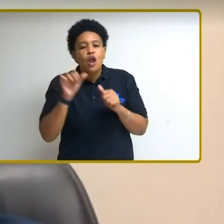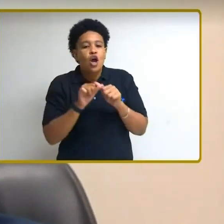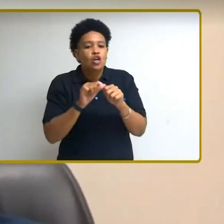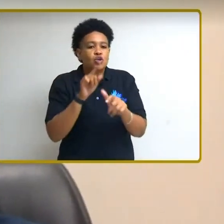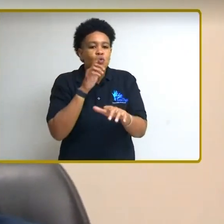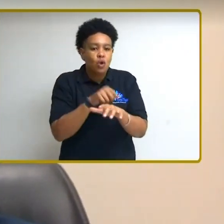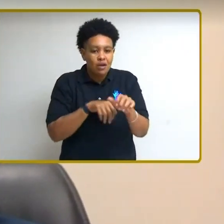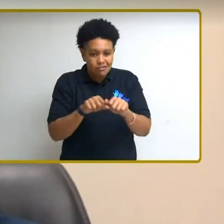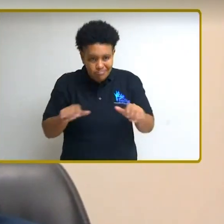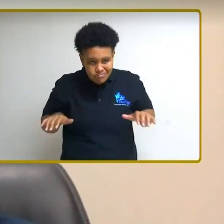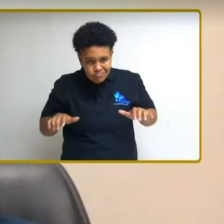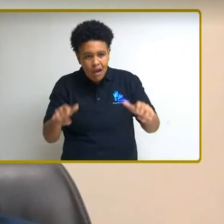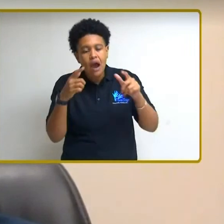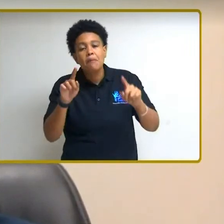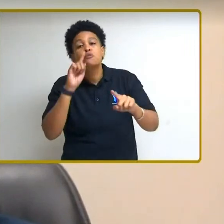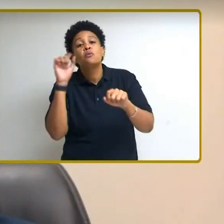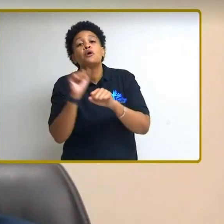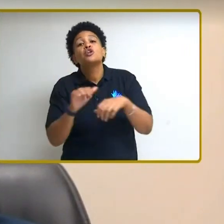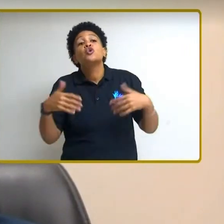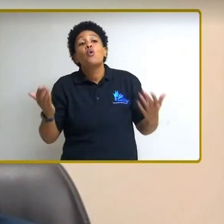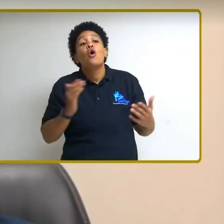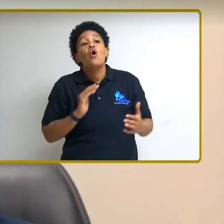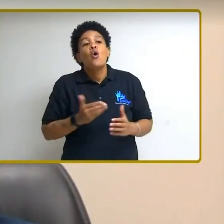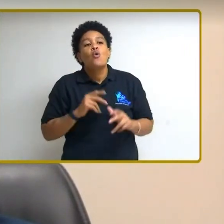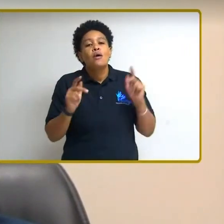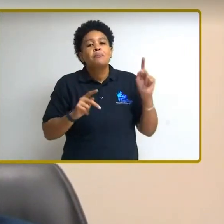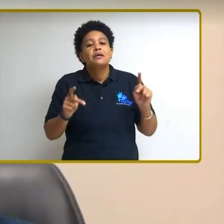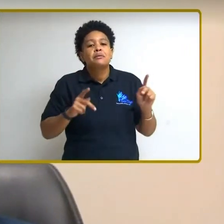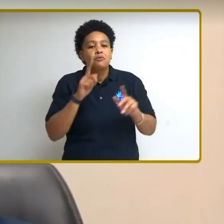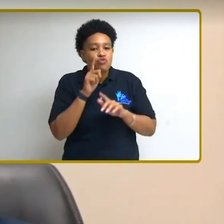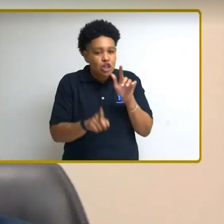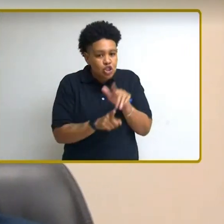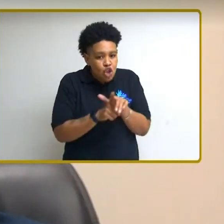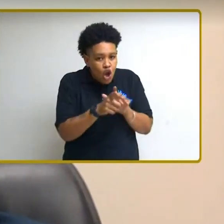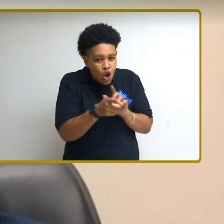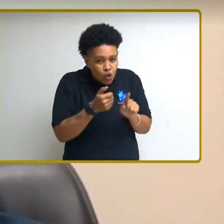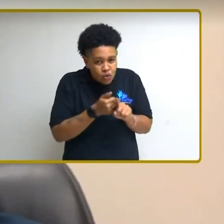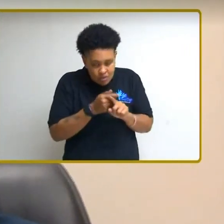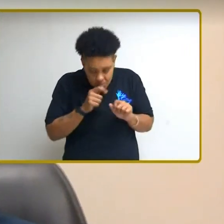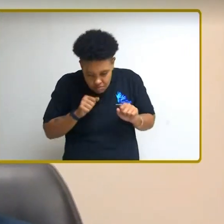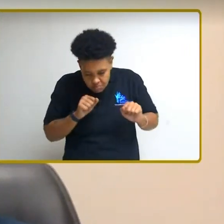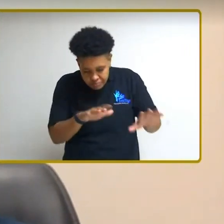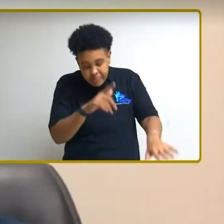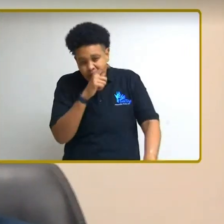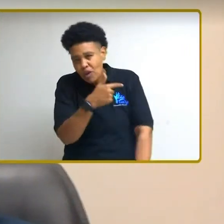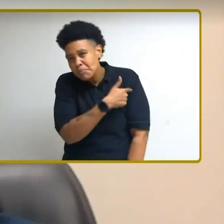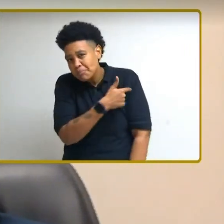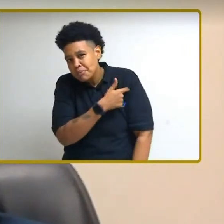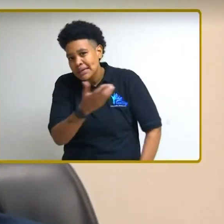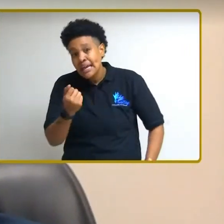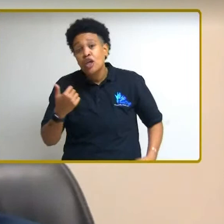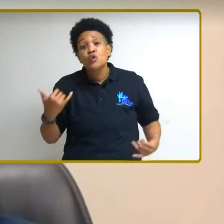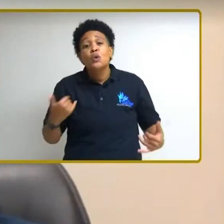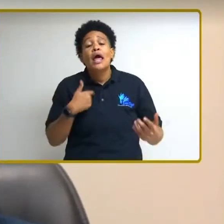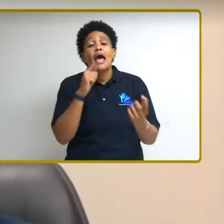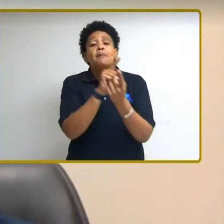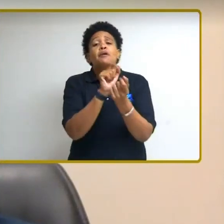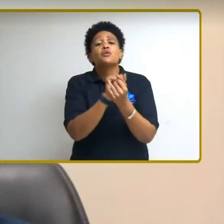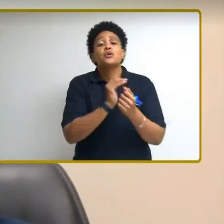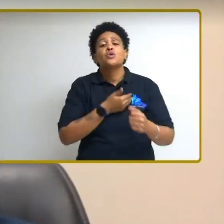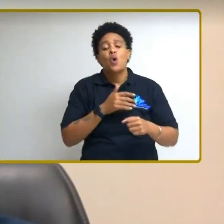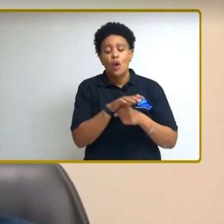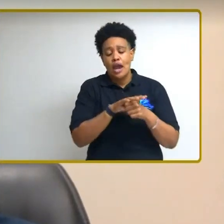to work hard to make sure that our people turn out. Just today, I met with our area